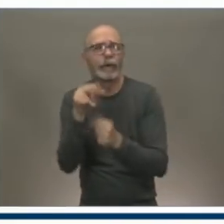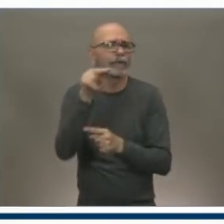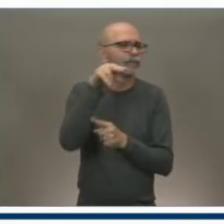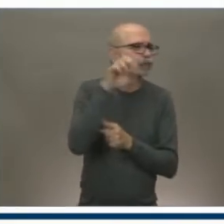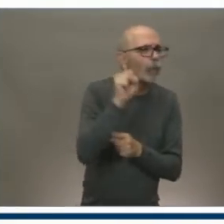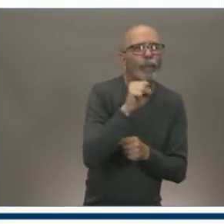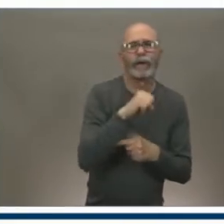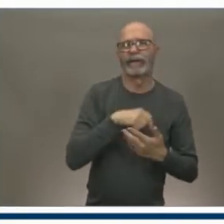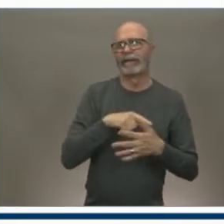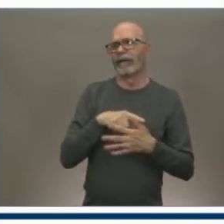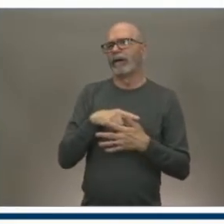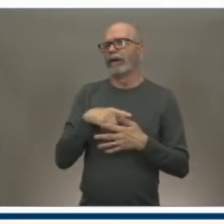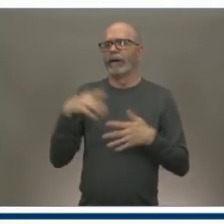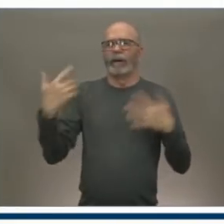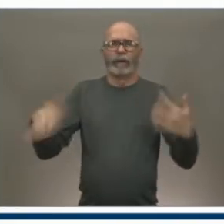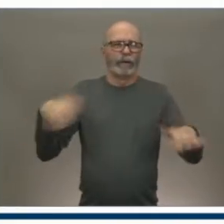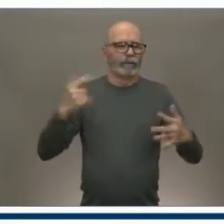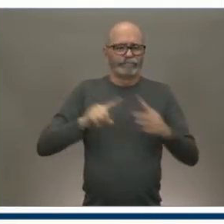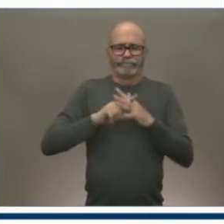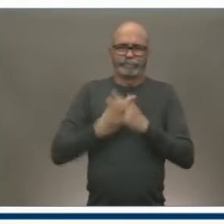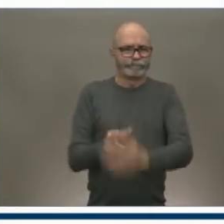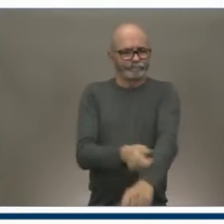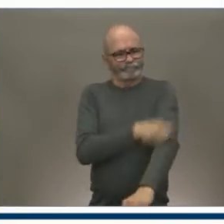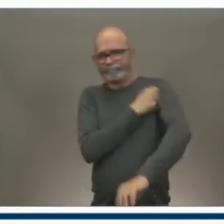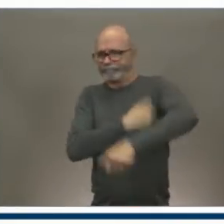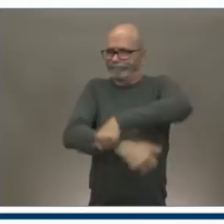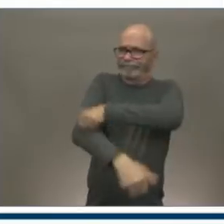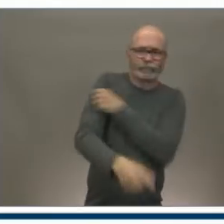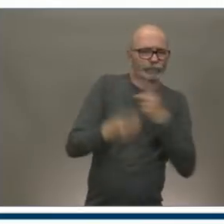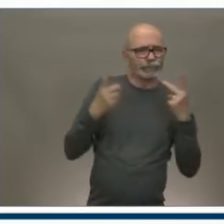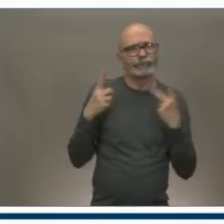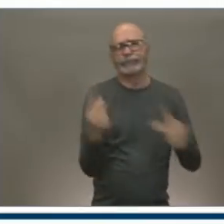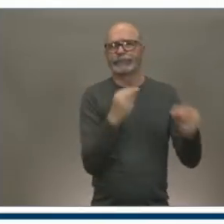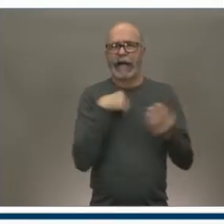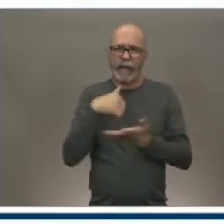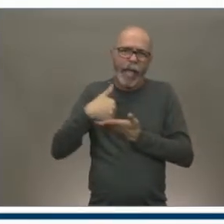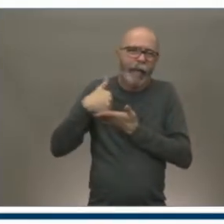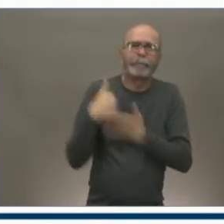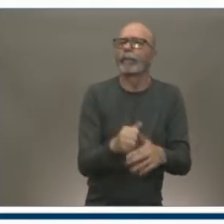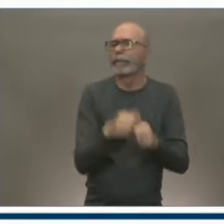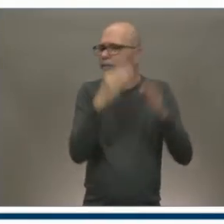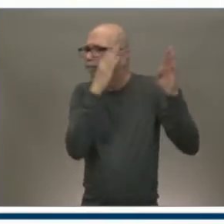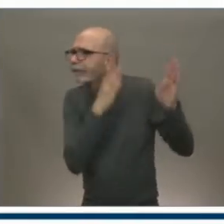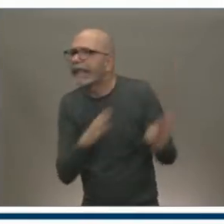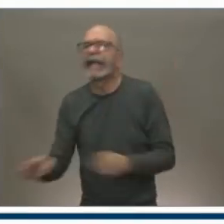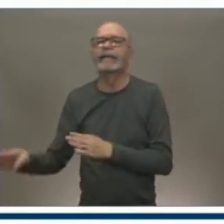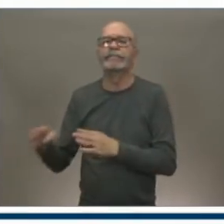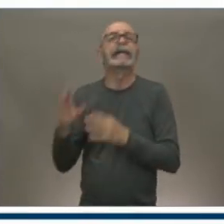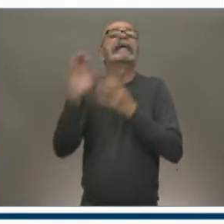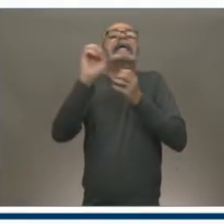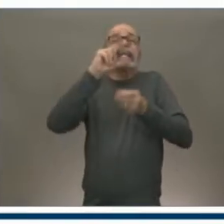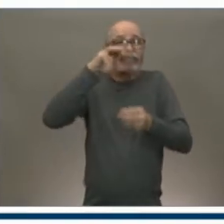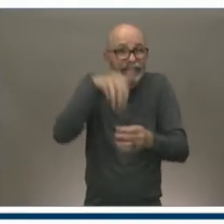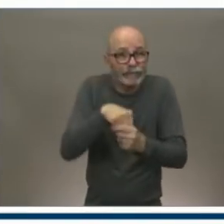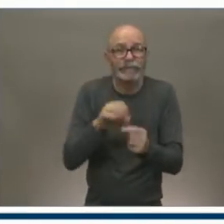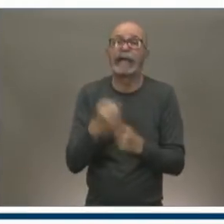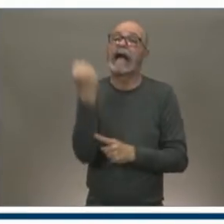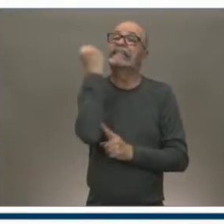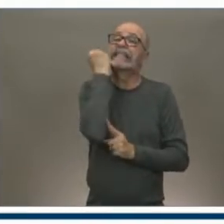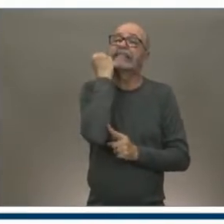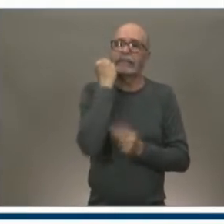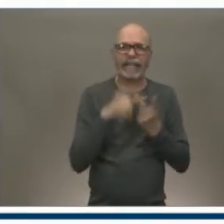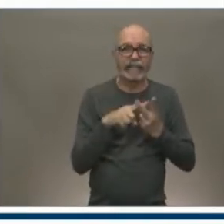ongoing work on how their members can support our vaccination plan. I also want to thank our dental and veterinarian colleagues who have also offered